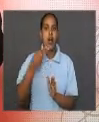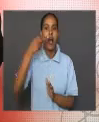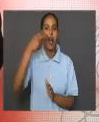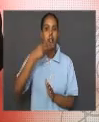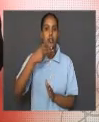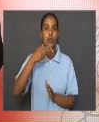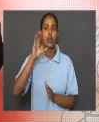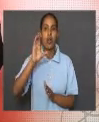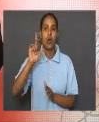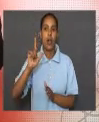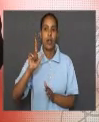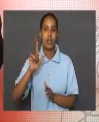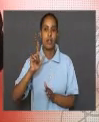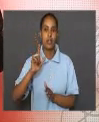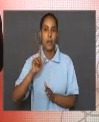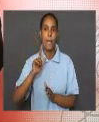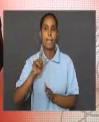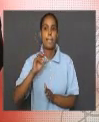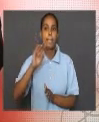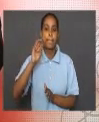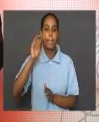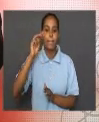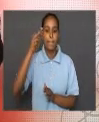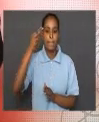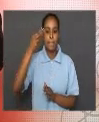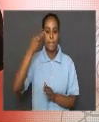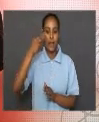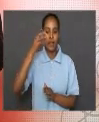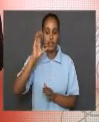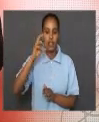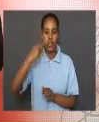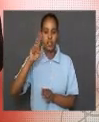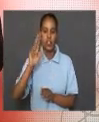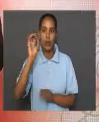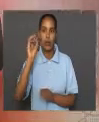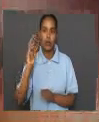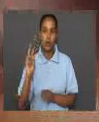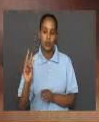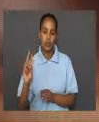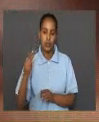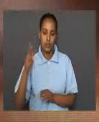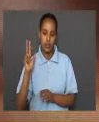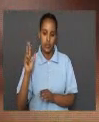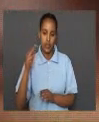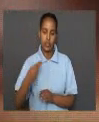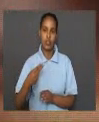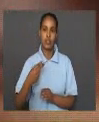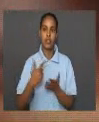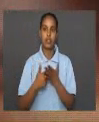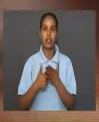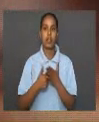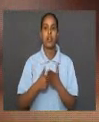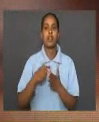hydrogen chloride, methanol, or acetic acid. In this type